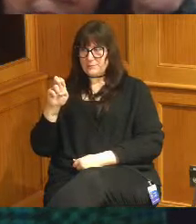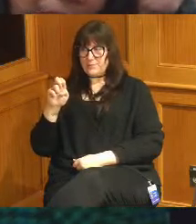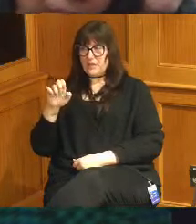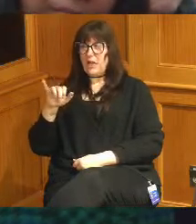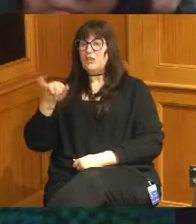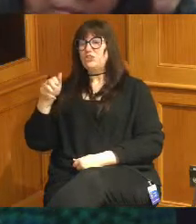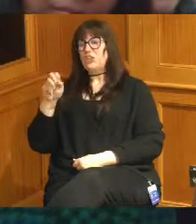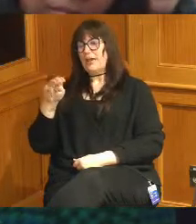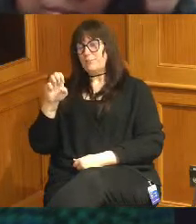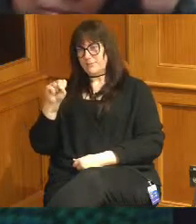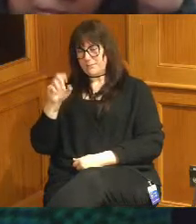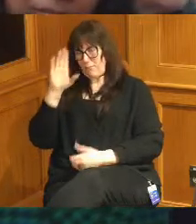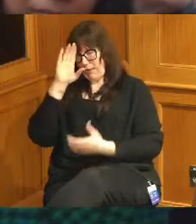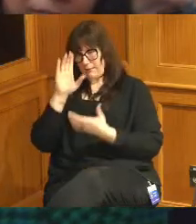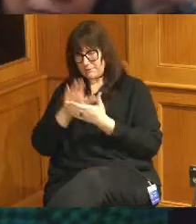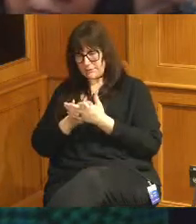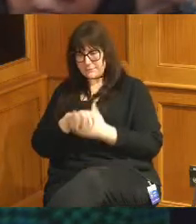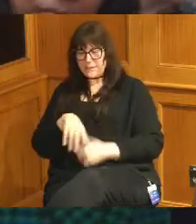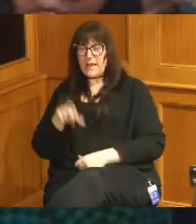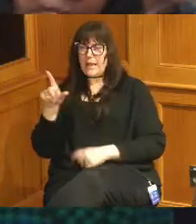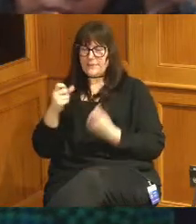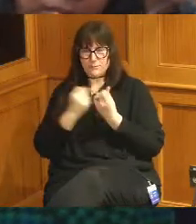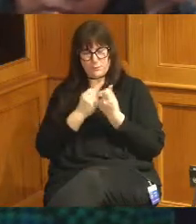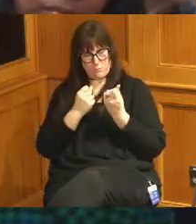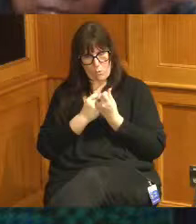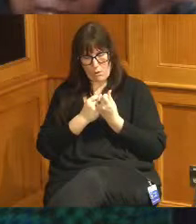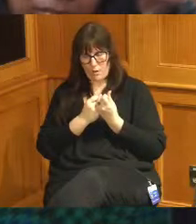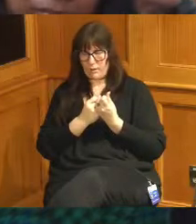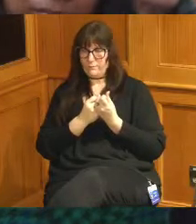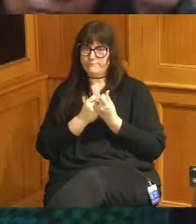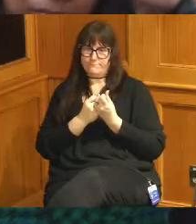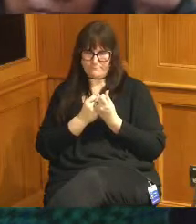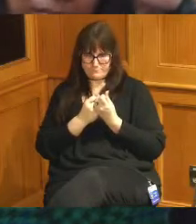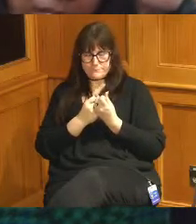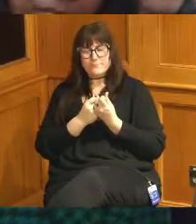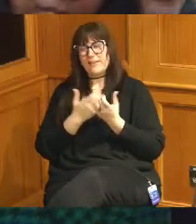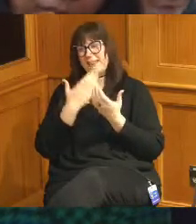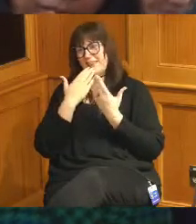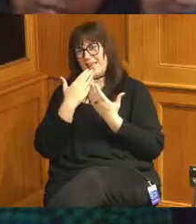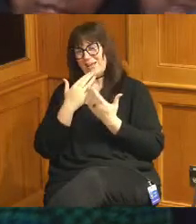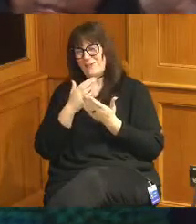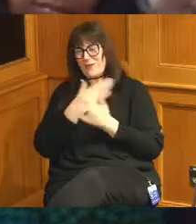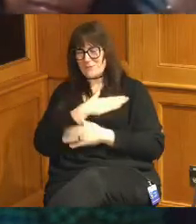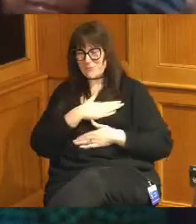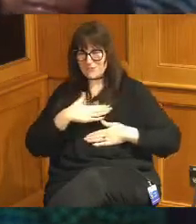and varied activities. And again, thank you so much. I appreciate it.